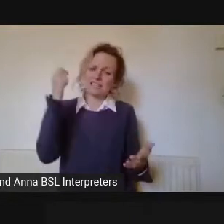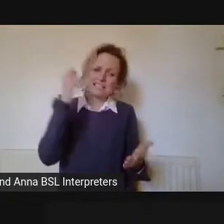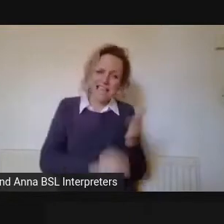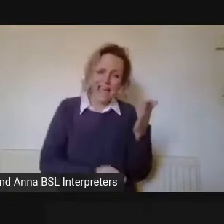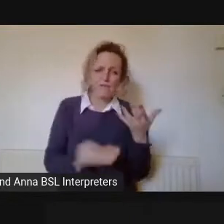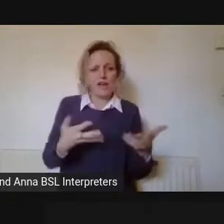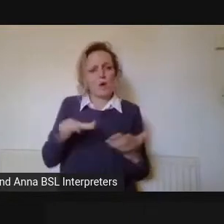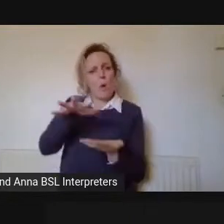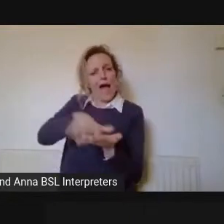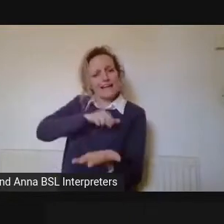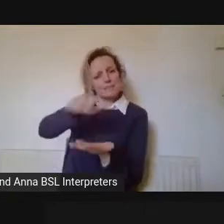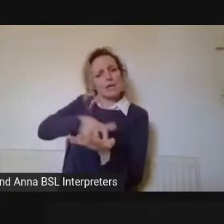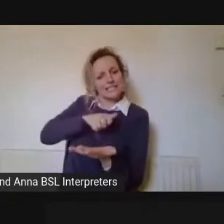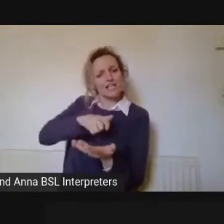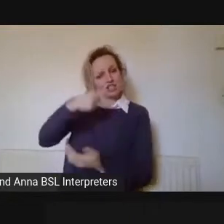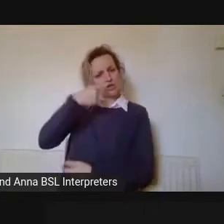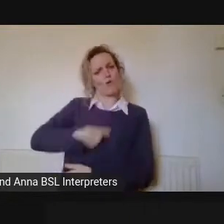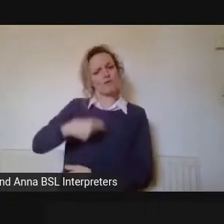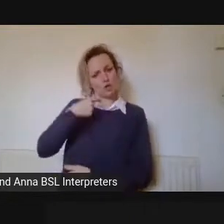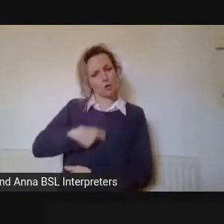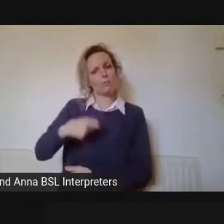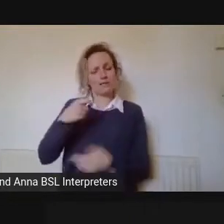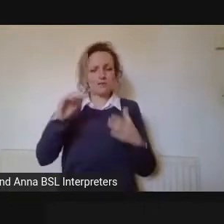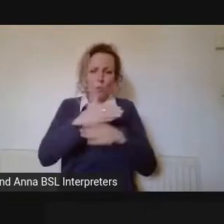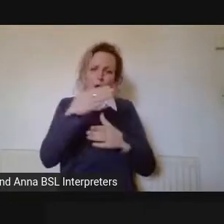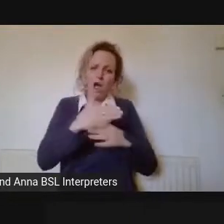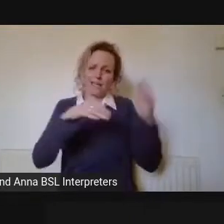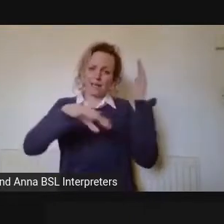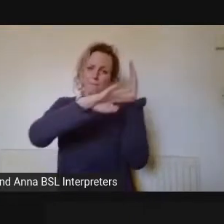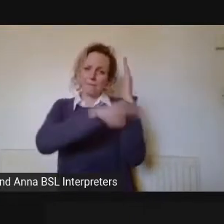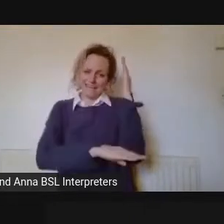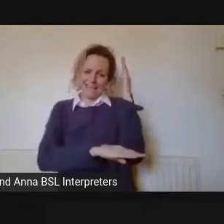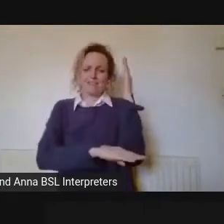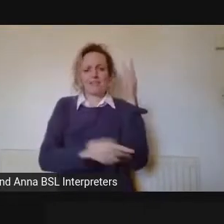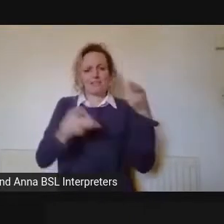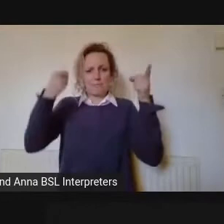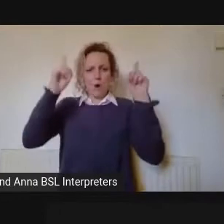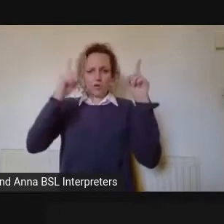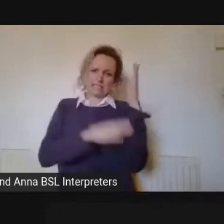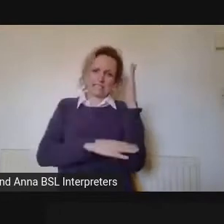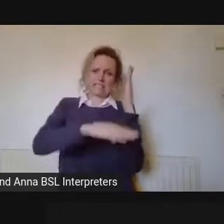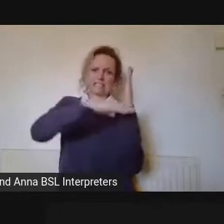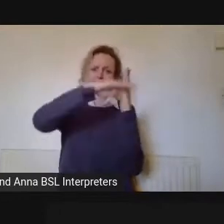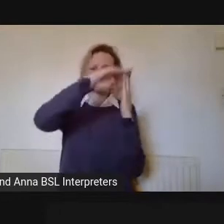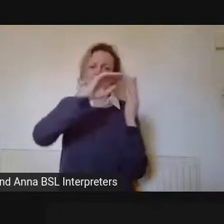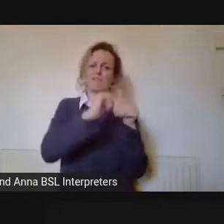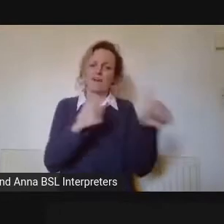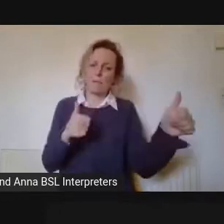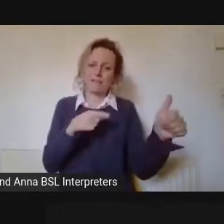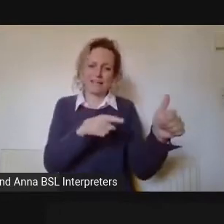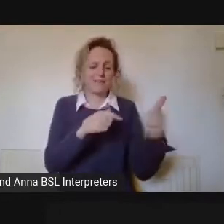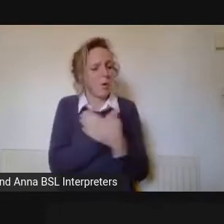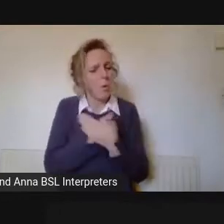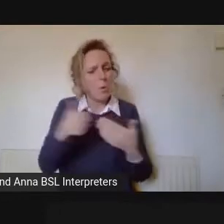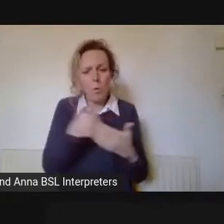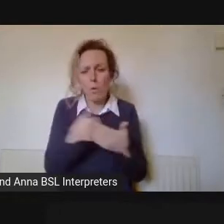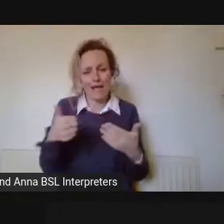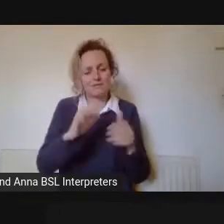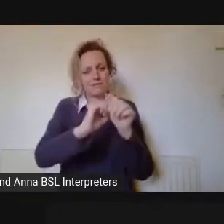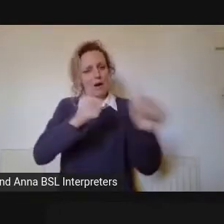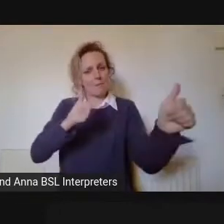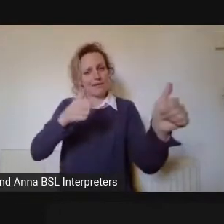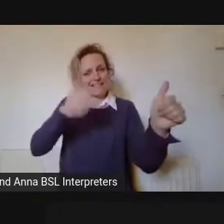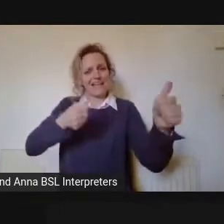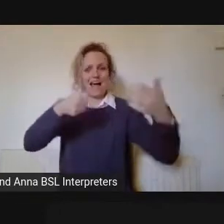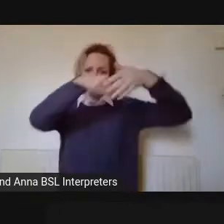immediately everyone will say, well, actually, you're not in a place of moral high ground, because, you know, there's exploitation there everywhere if you've got a mobile